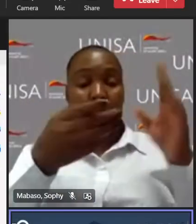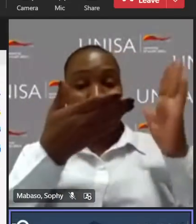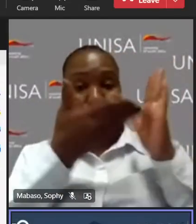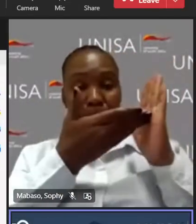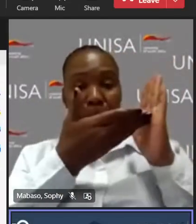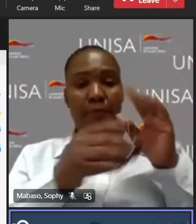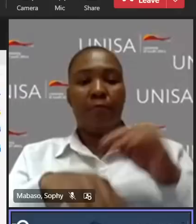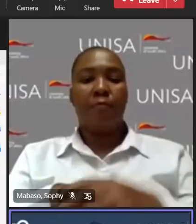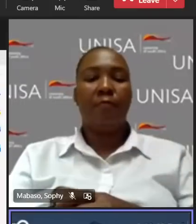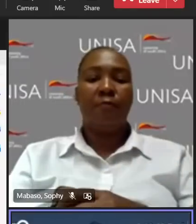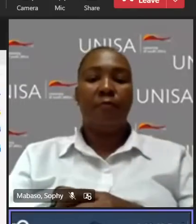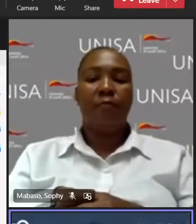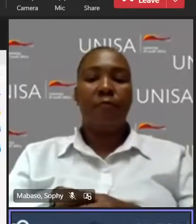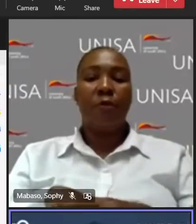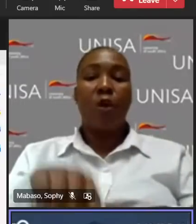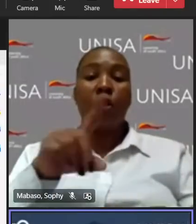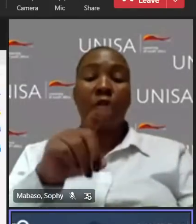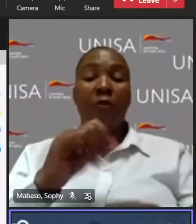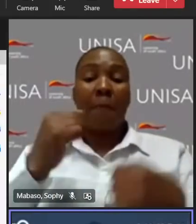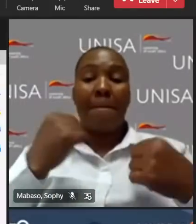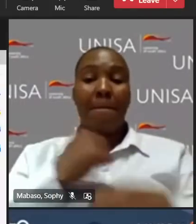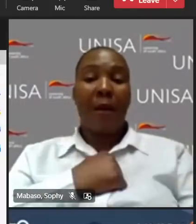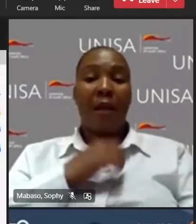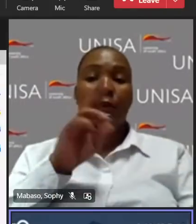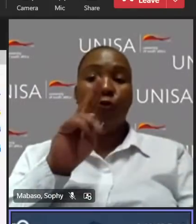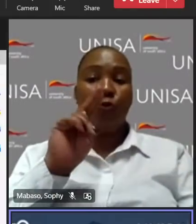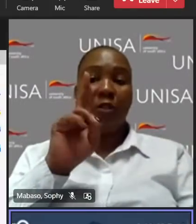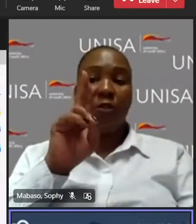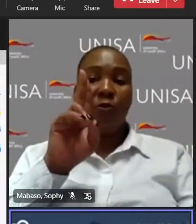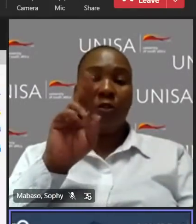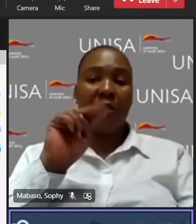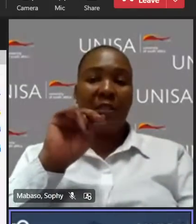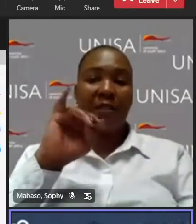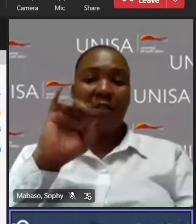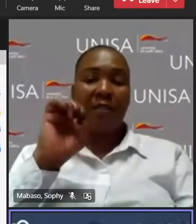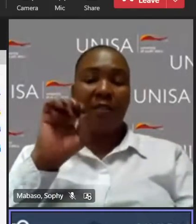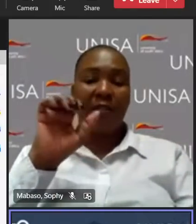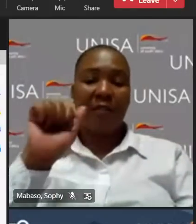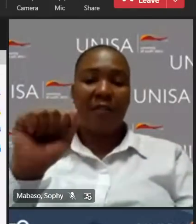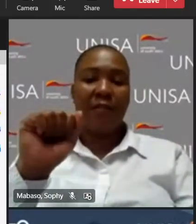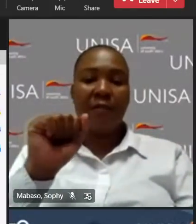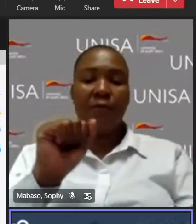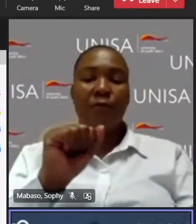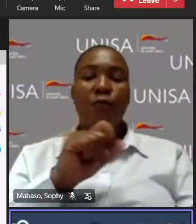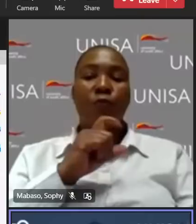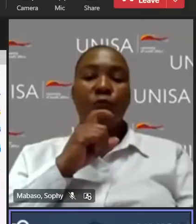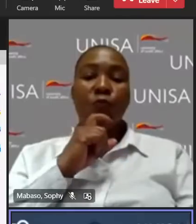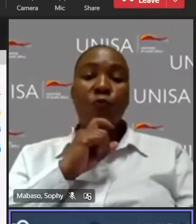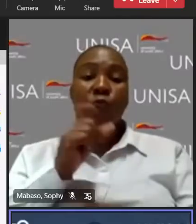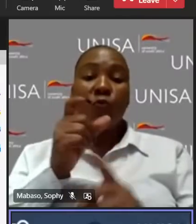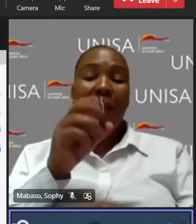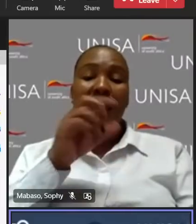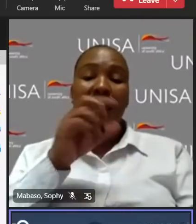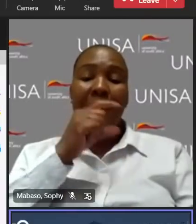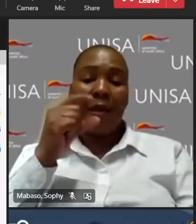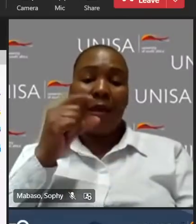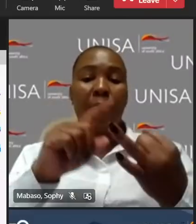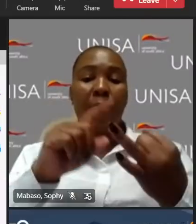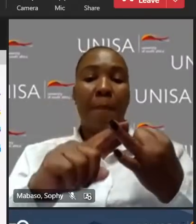when you want to log into your MyUnisa, you type in your username and then your